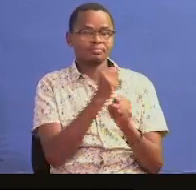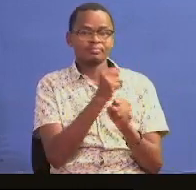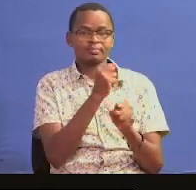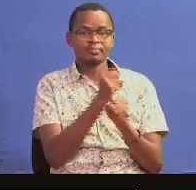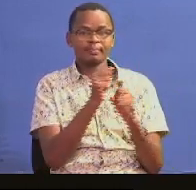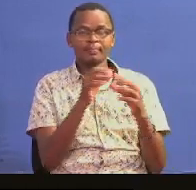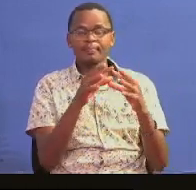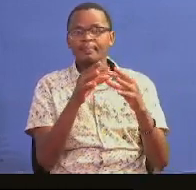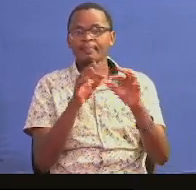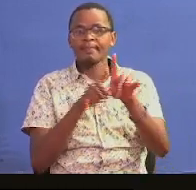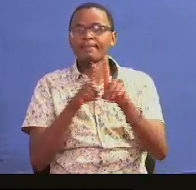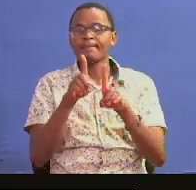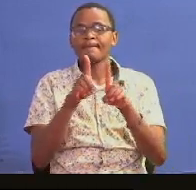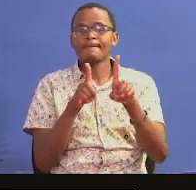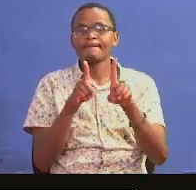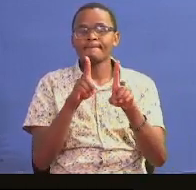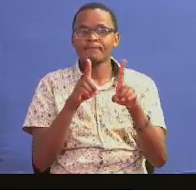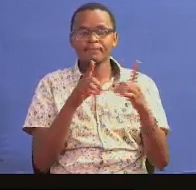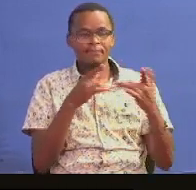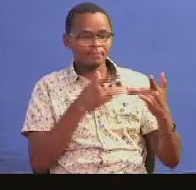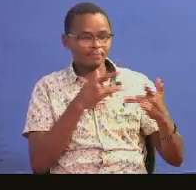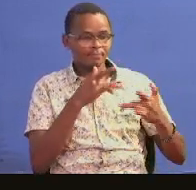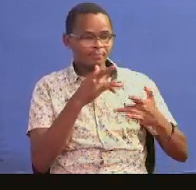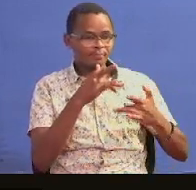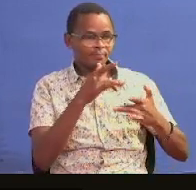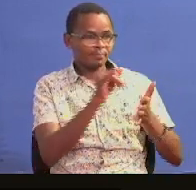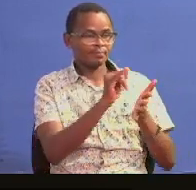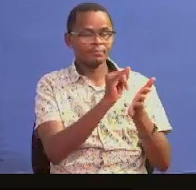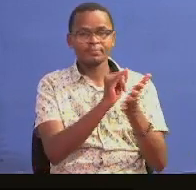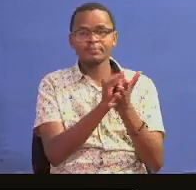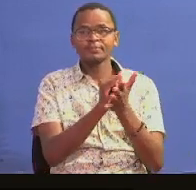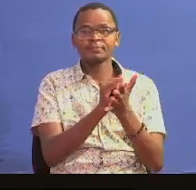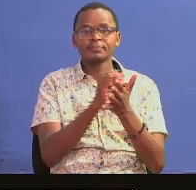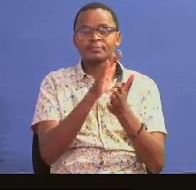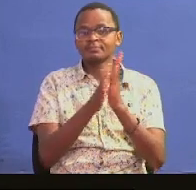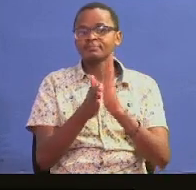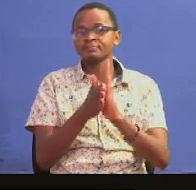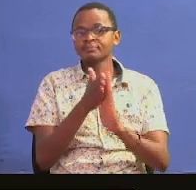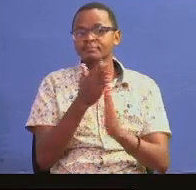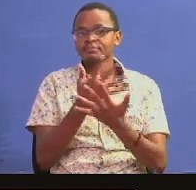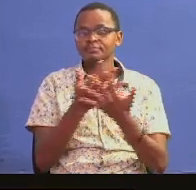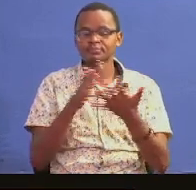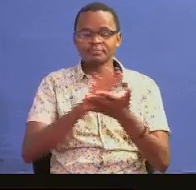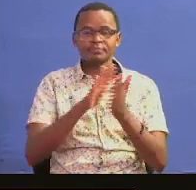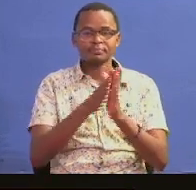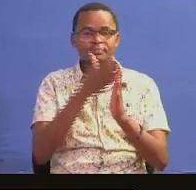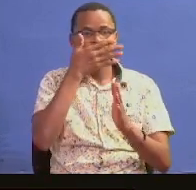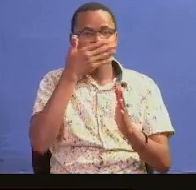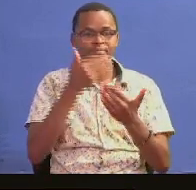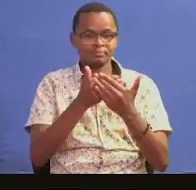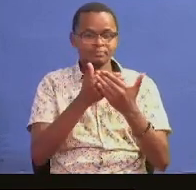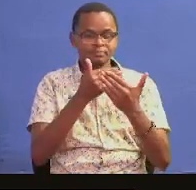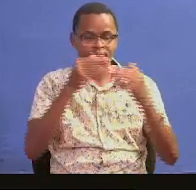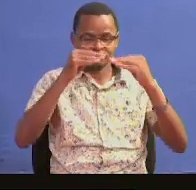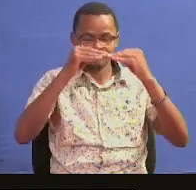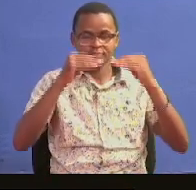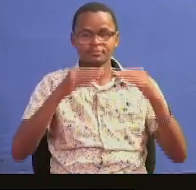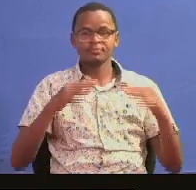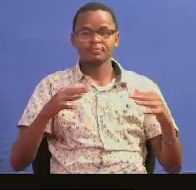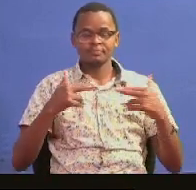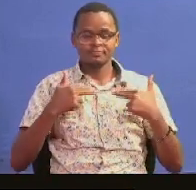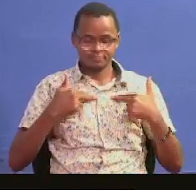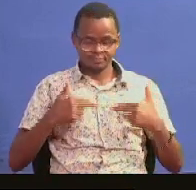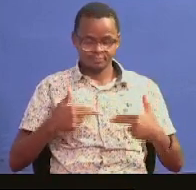walk a very, very long journey, considering that instead of things getting better, because before